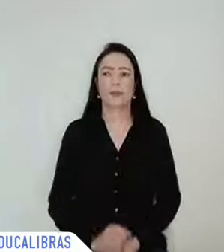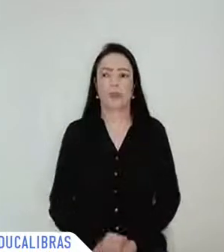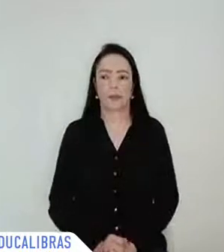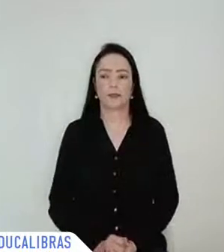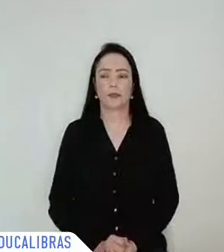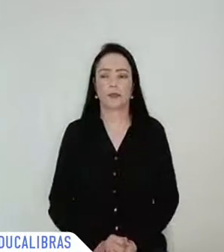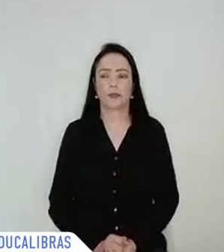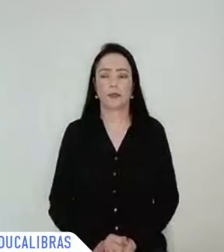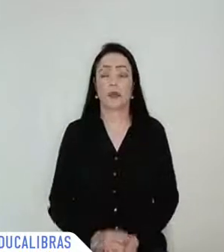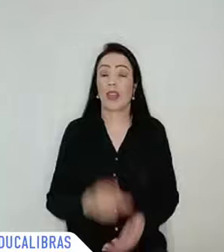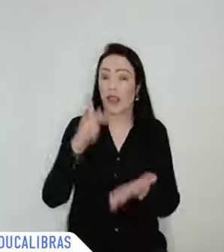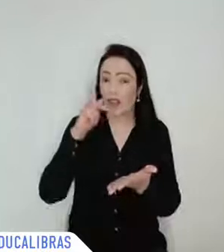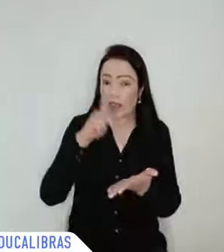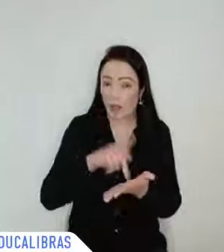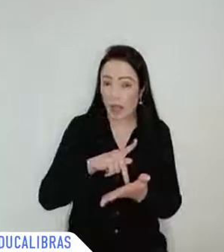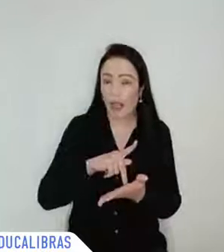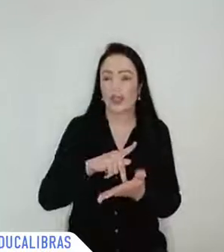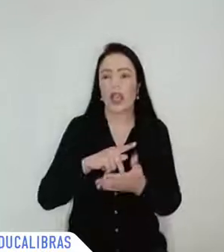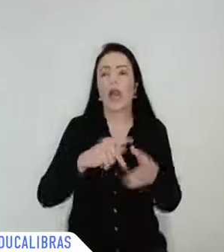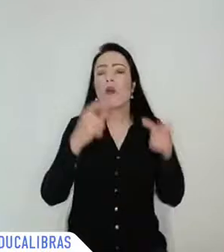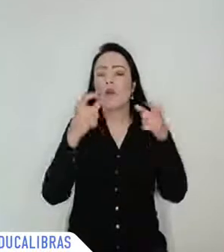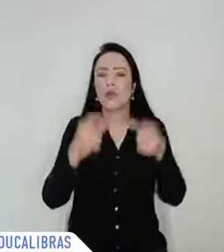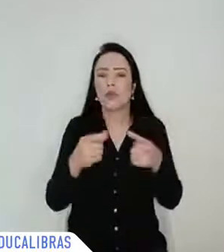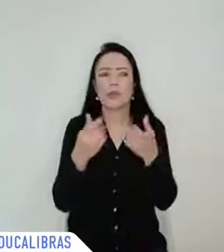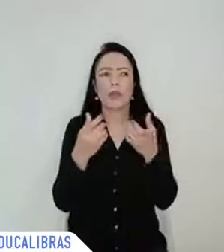has used it well. And